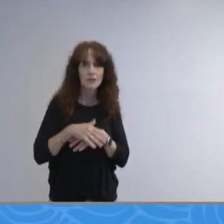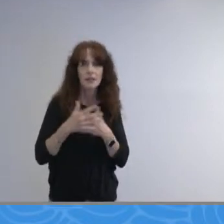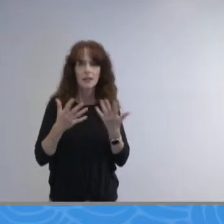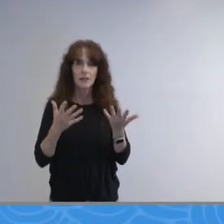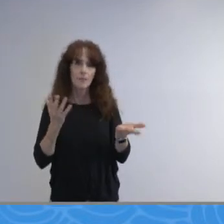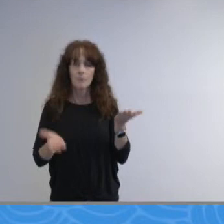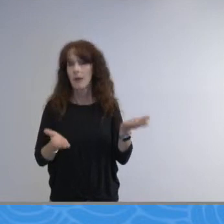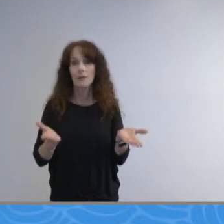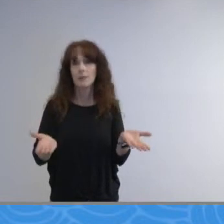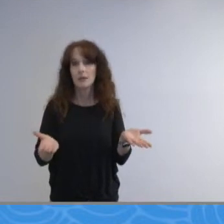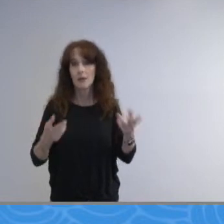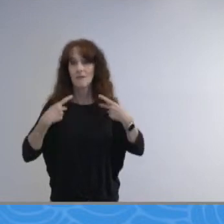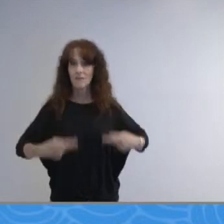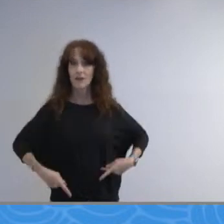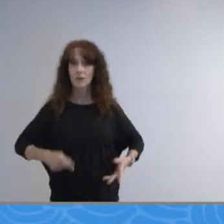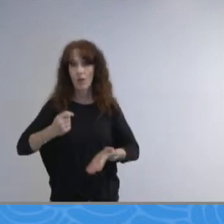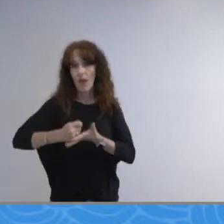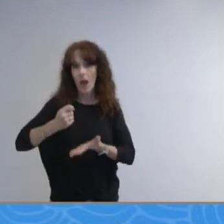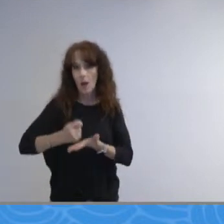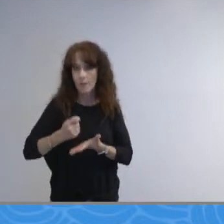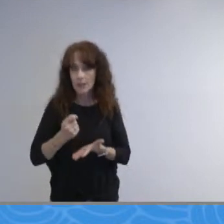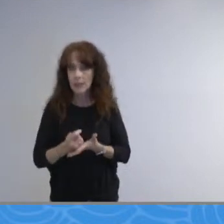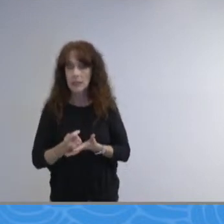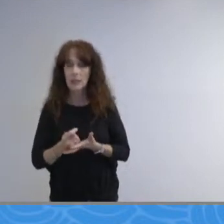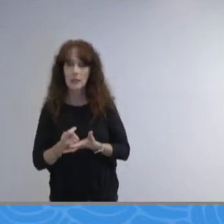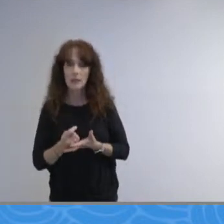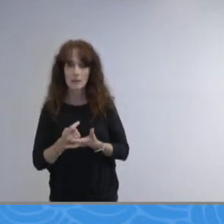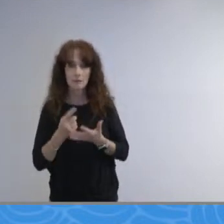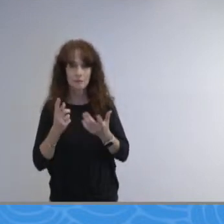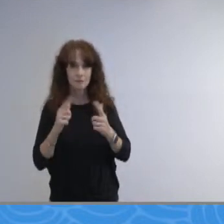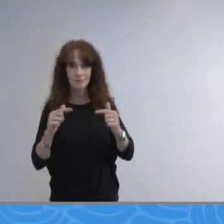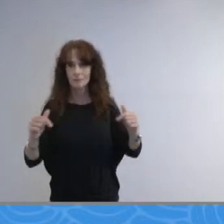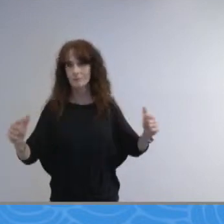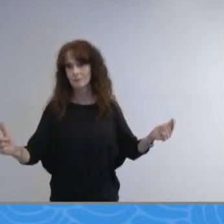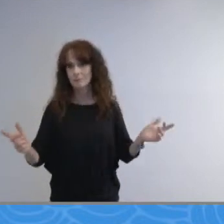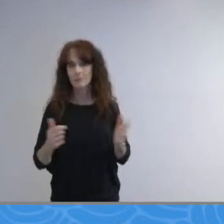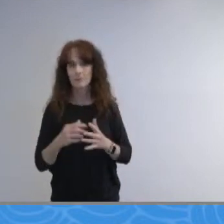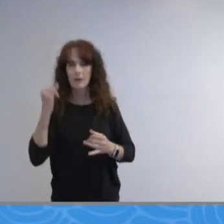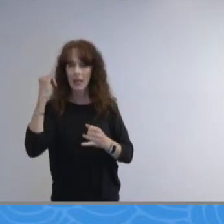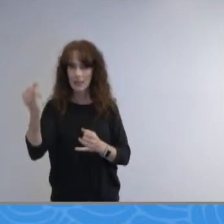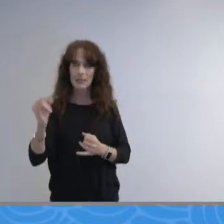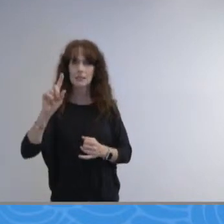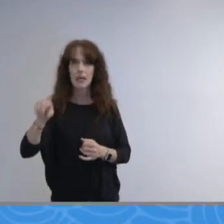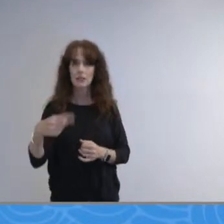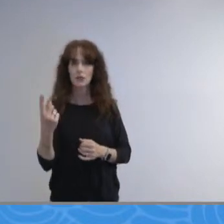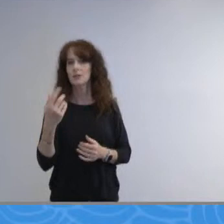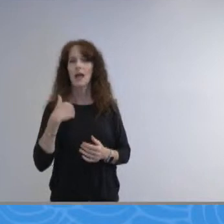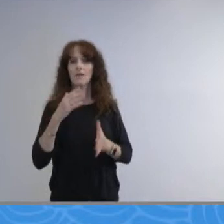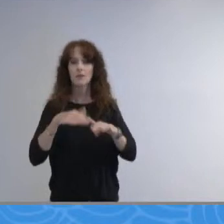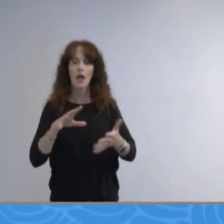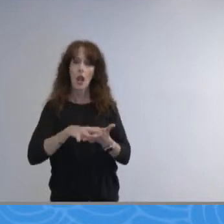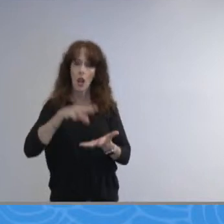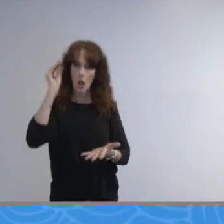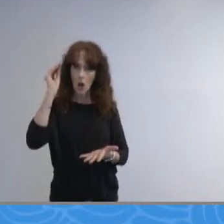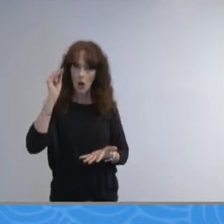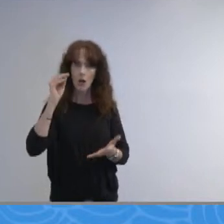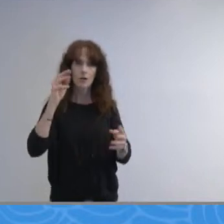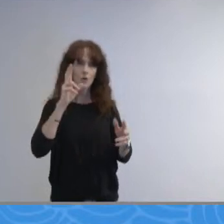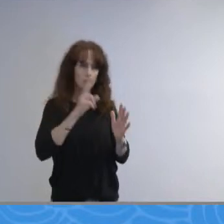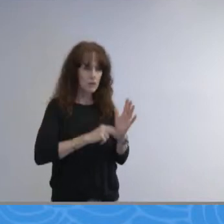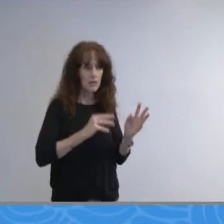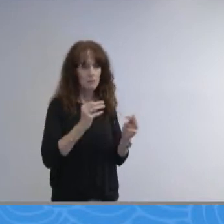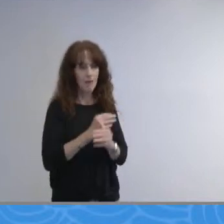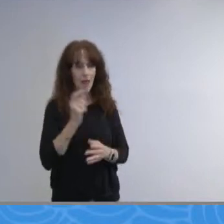services, perhaps physical therapy services, what have you. But the idea is not just to have the child learn reading, math, and